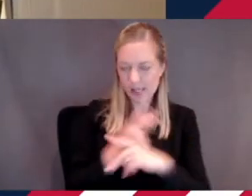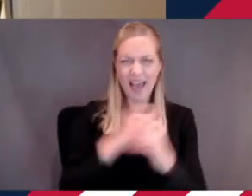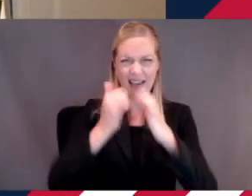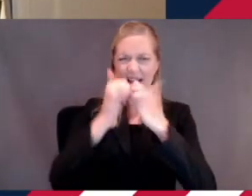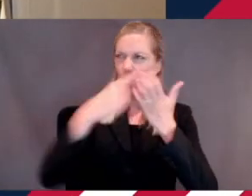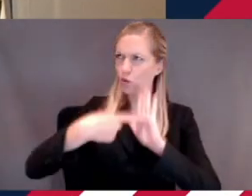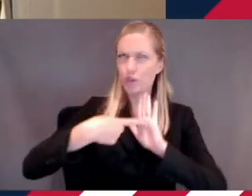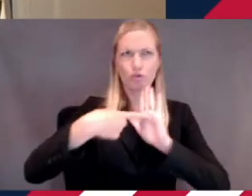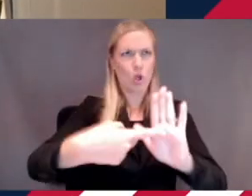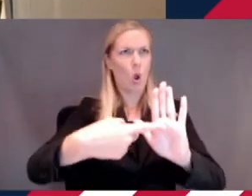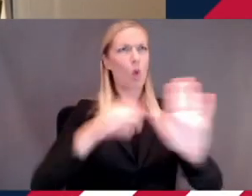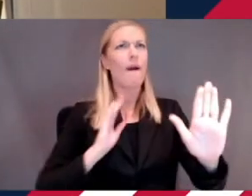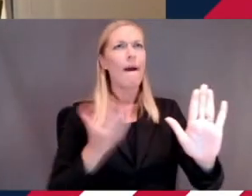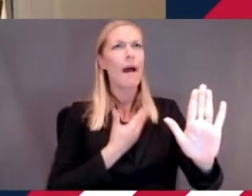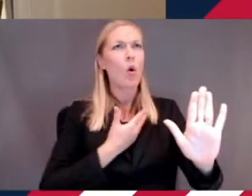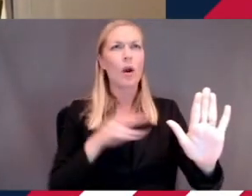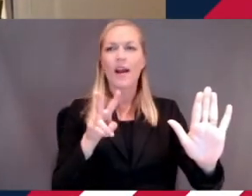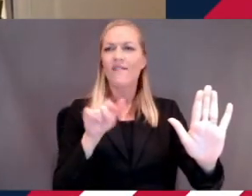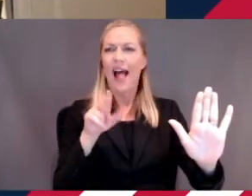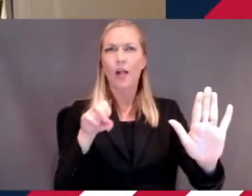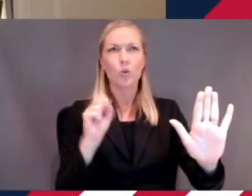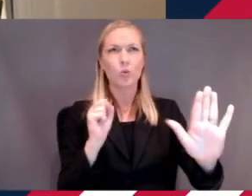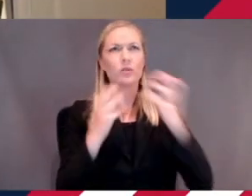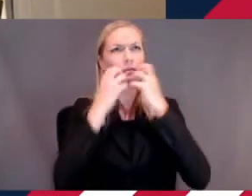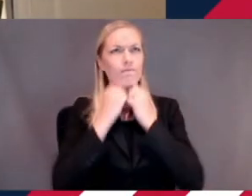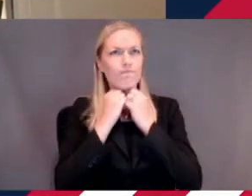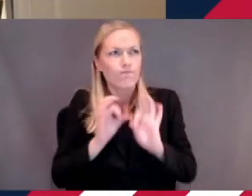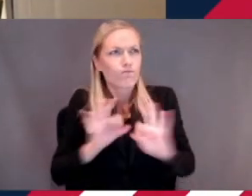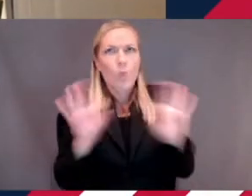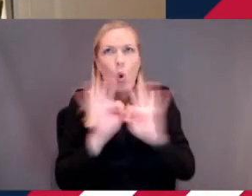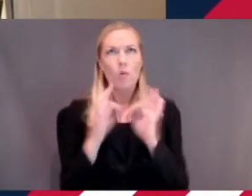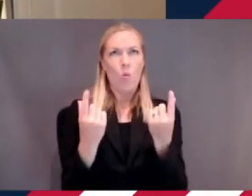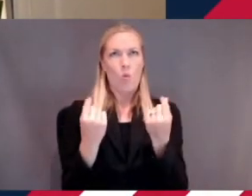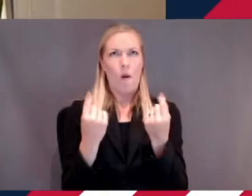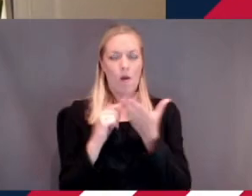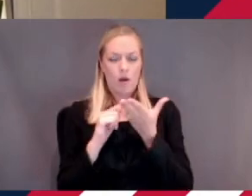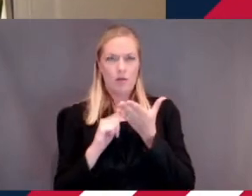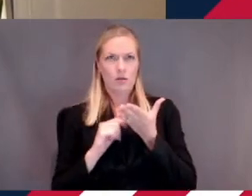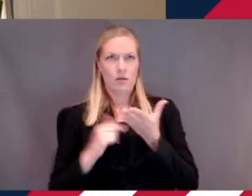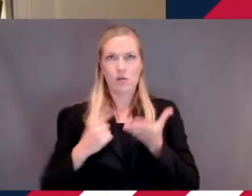and transparent. We understood throughout this process that we